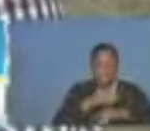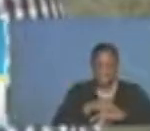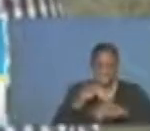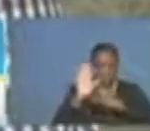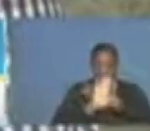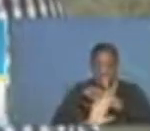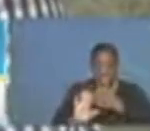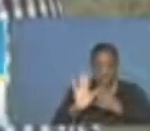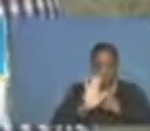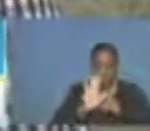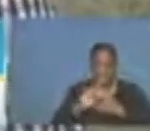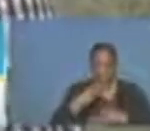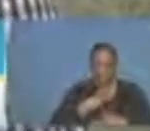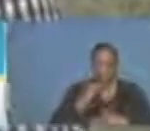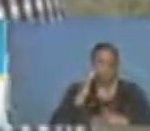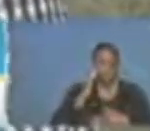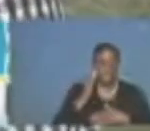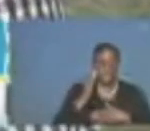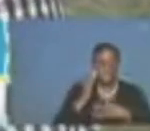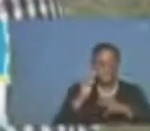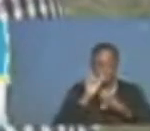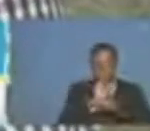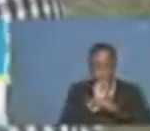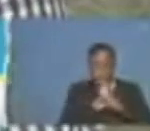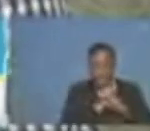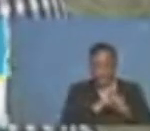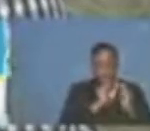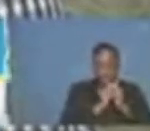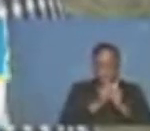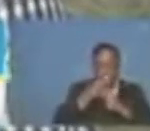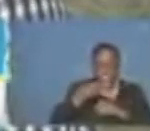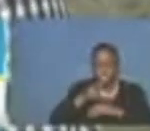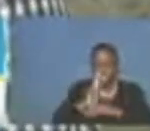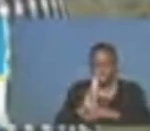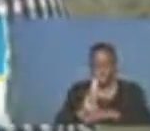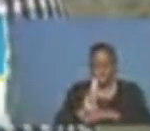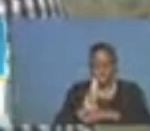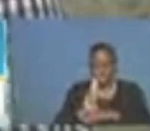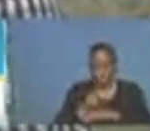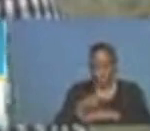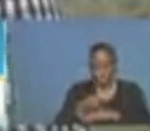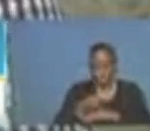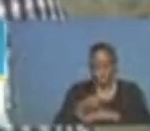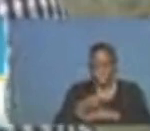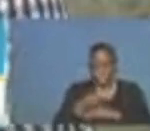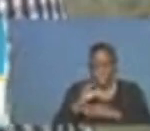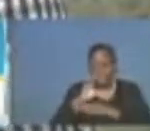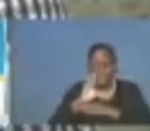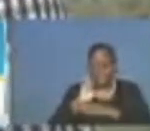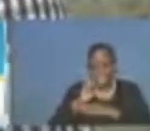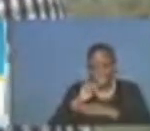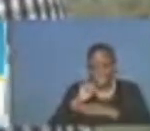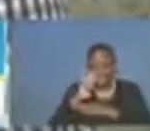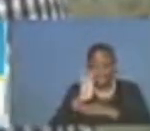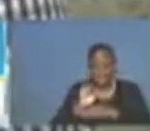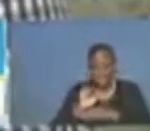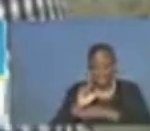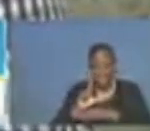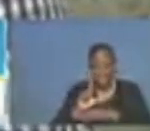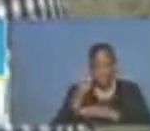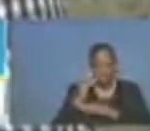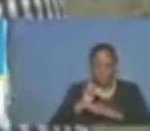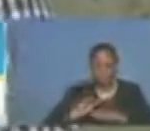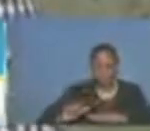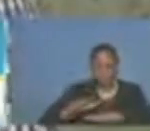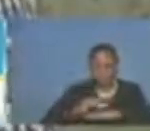to partnership with initiatives such as the Hugh Campbell Championship, which will take place for the